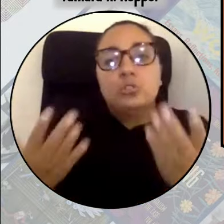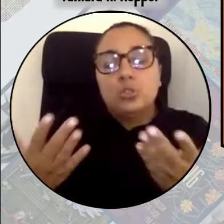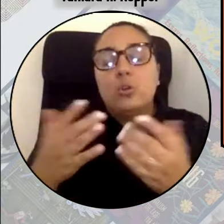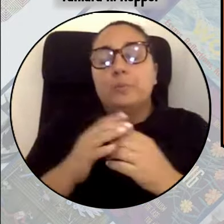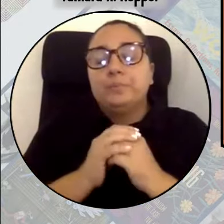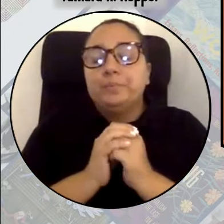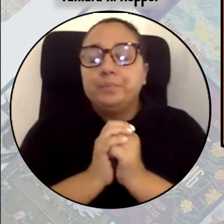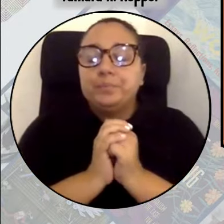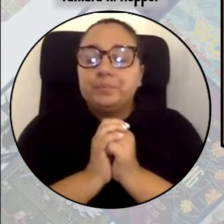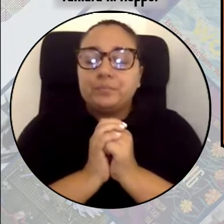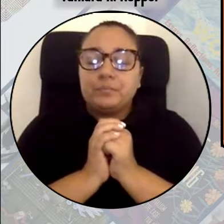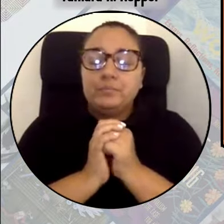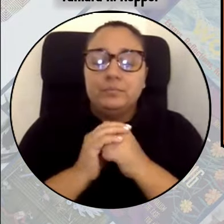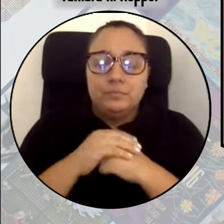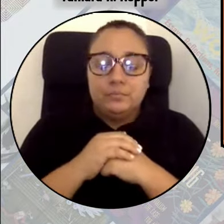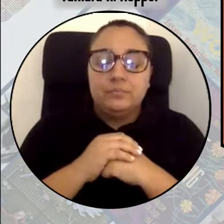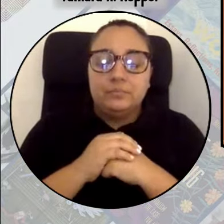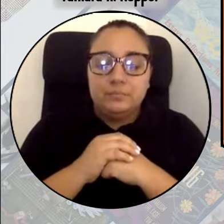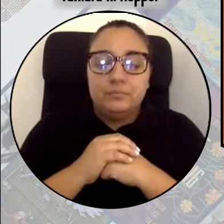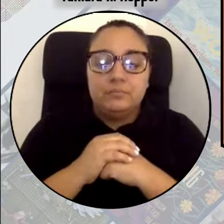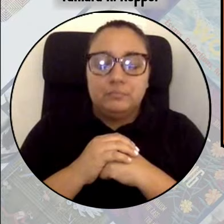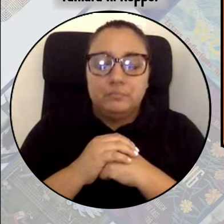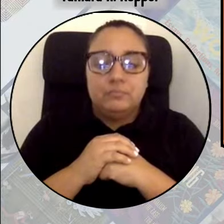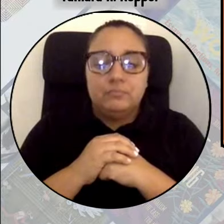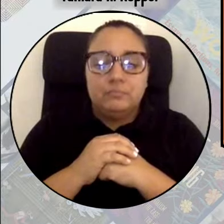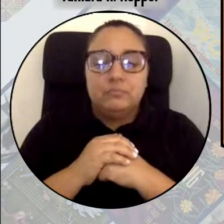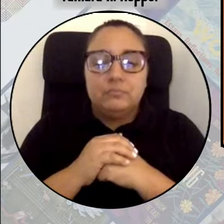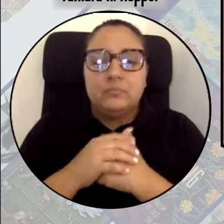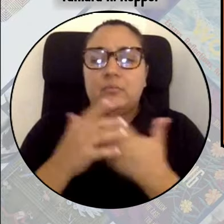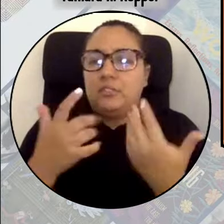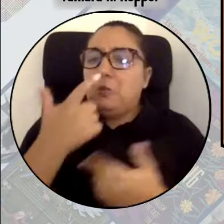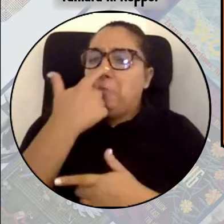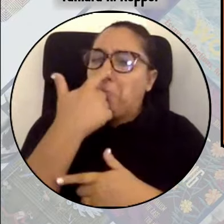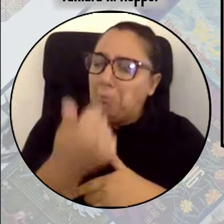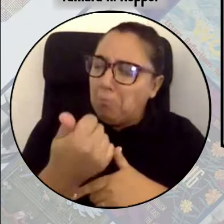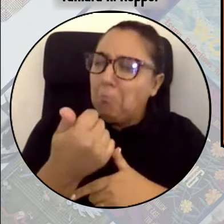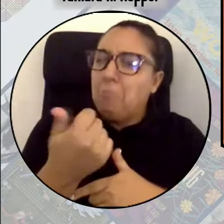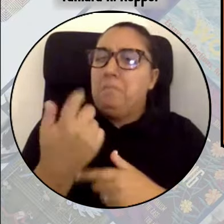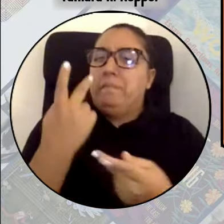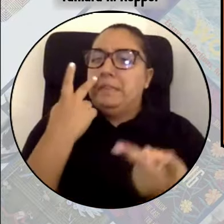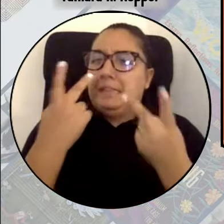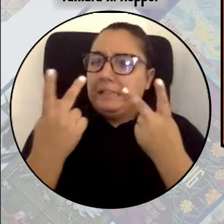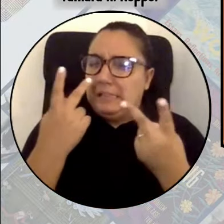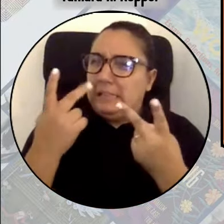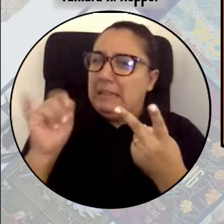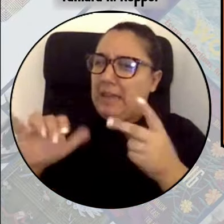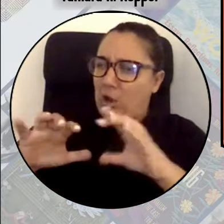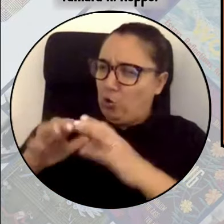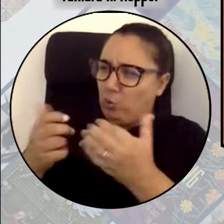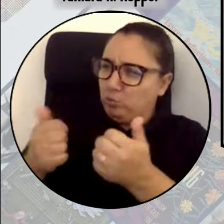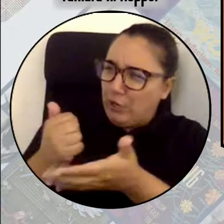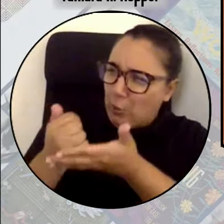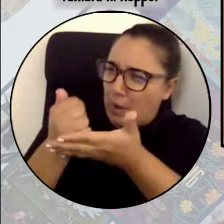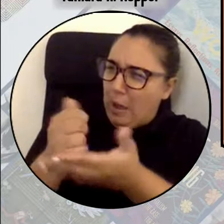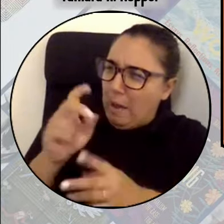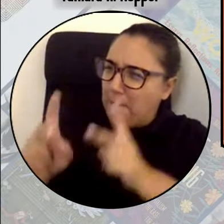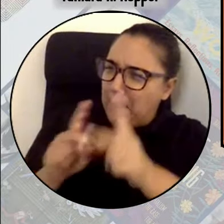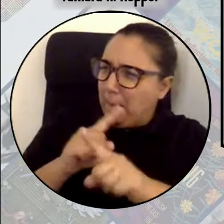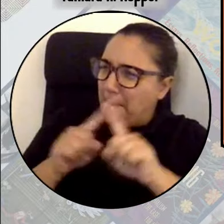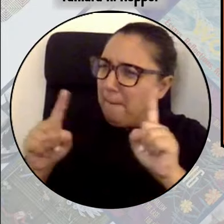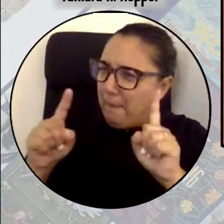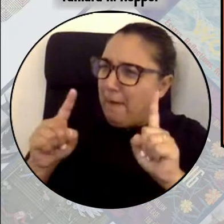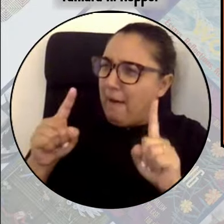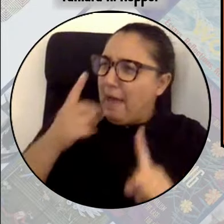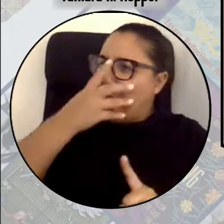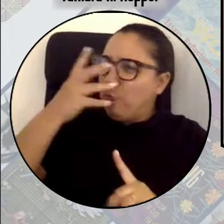regarding immigration, and the fact that this is a lot of times, a good significant part of the budget is actually funded by